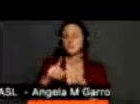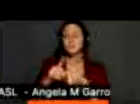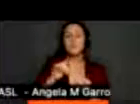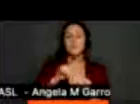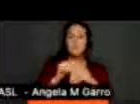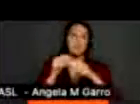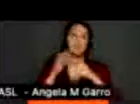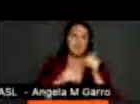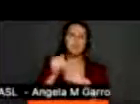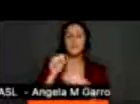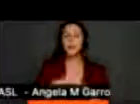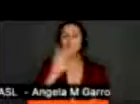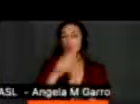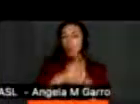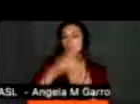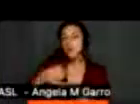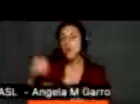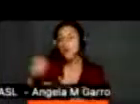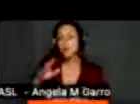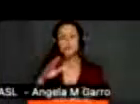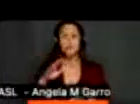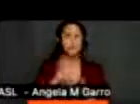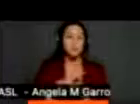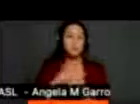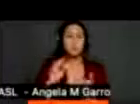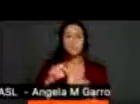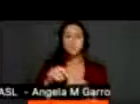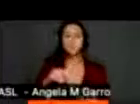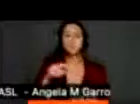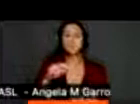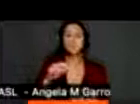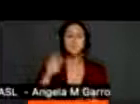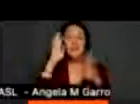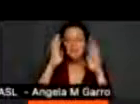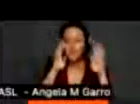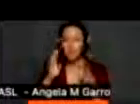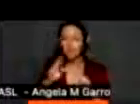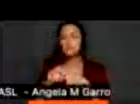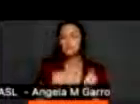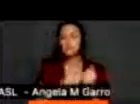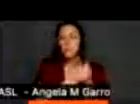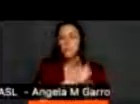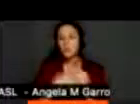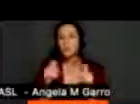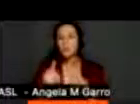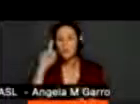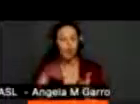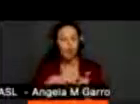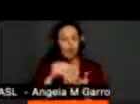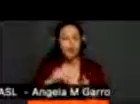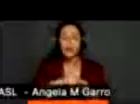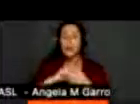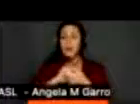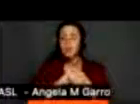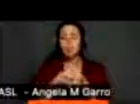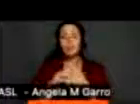are integrated supports, expanded opportunities for learning, collaborative leadership, and active